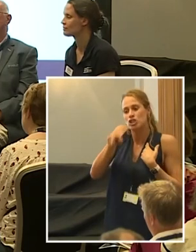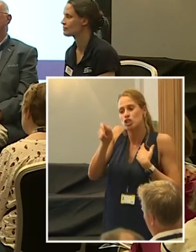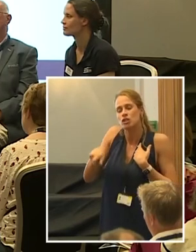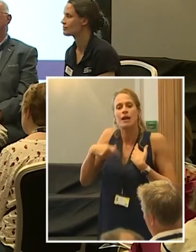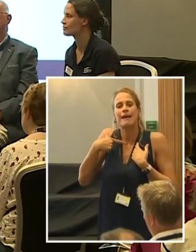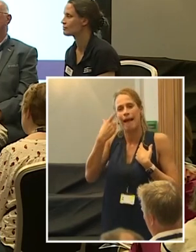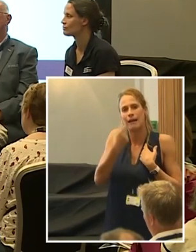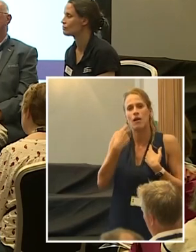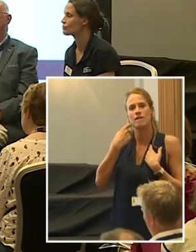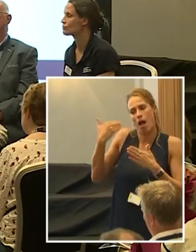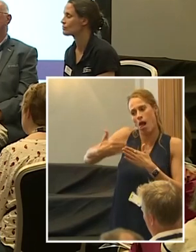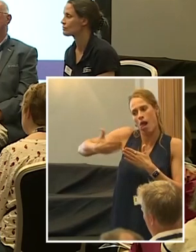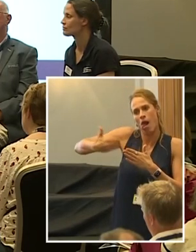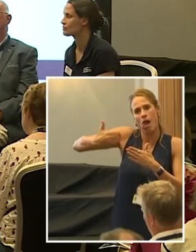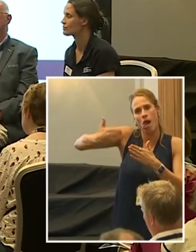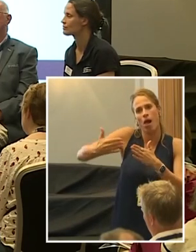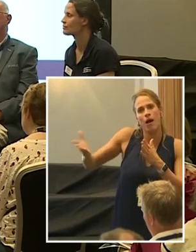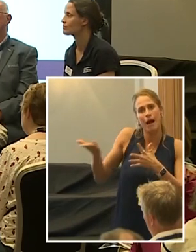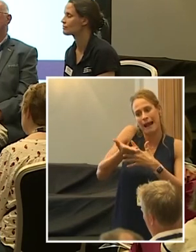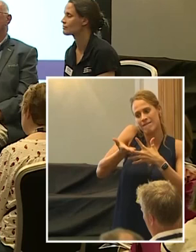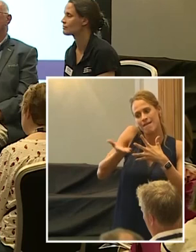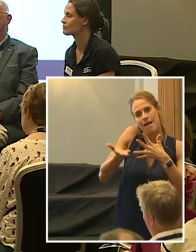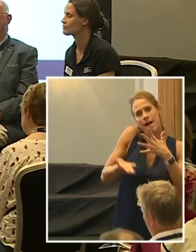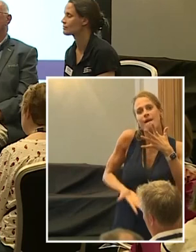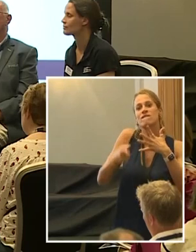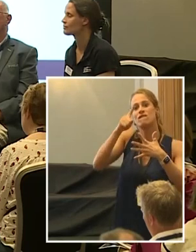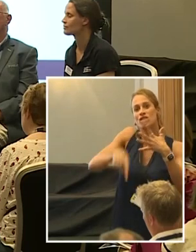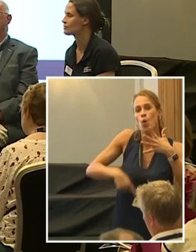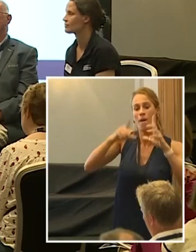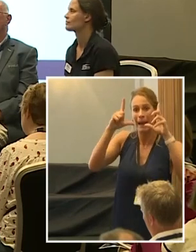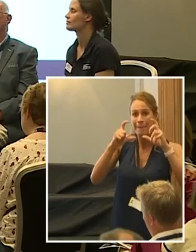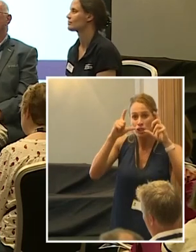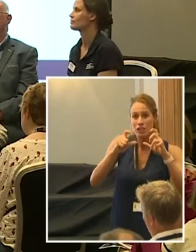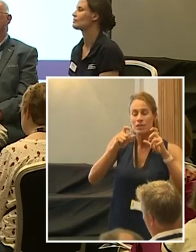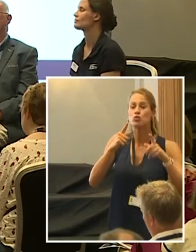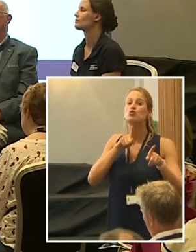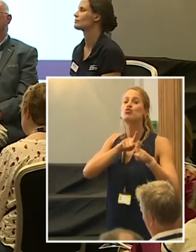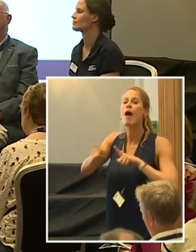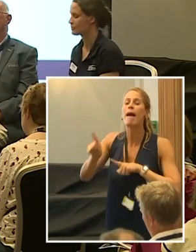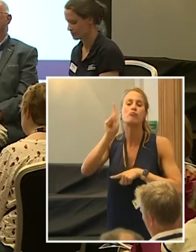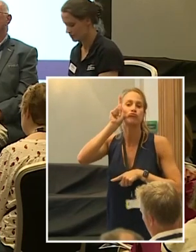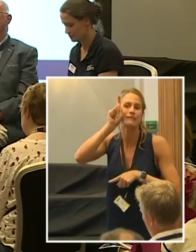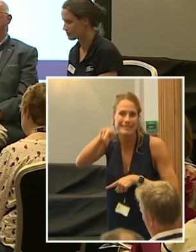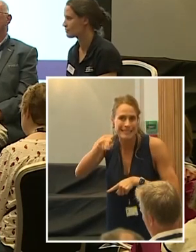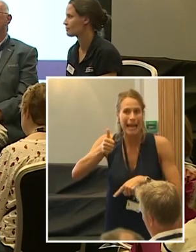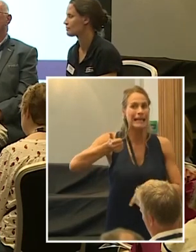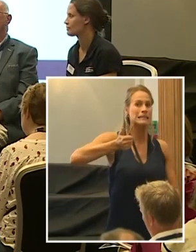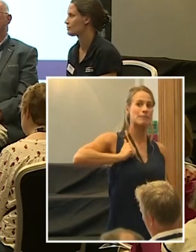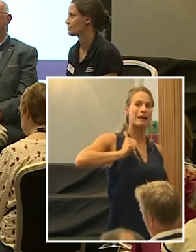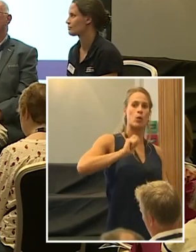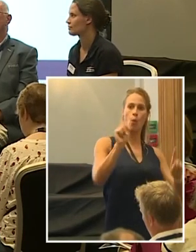history, look at using observational data, and then from that data, trying to predict, okay, what are the features actually that are telling us that there are